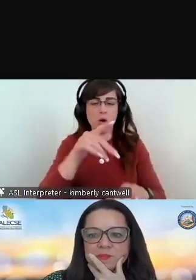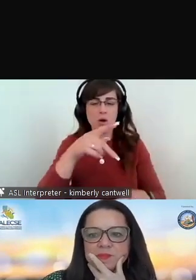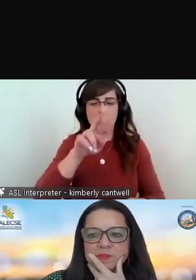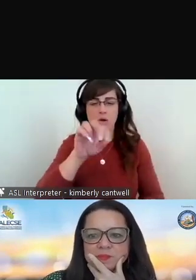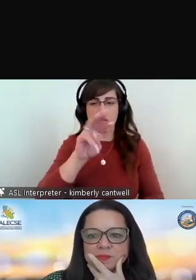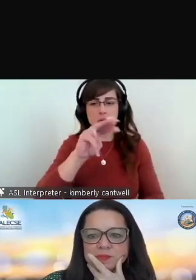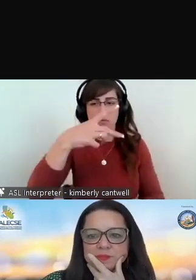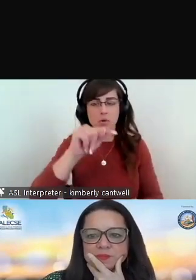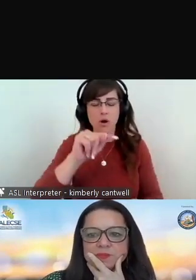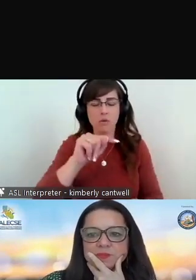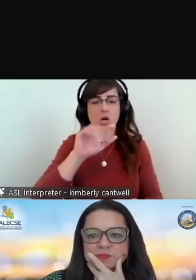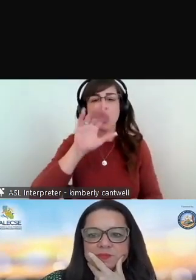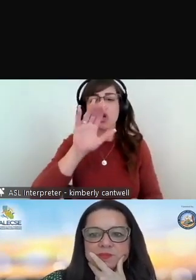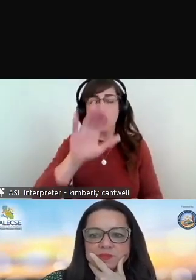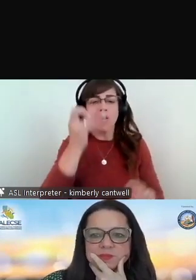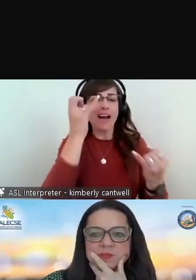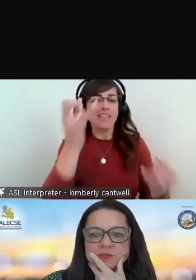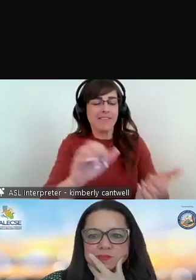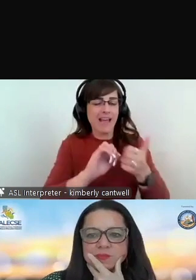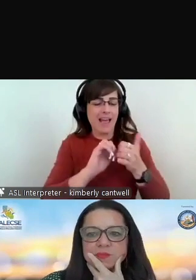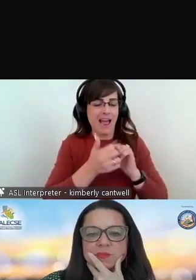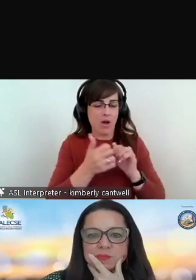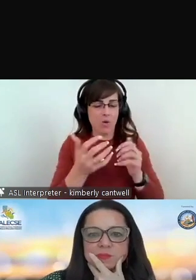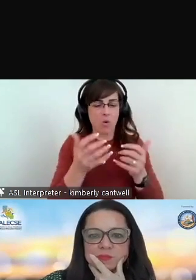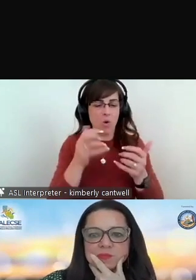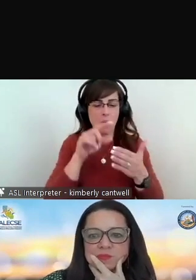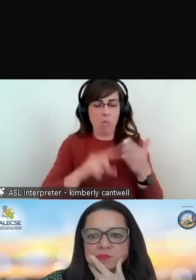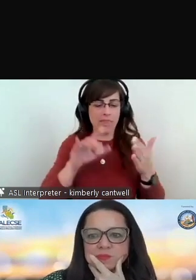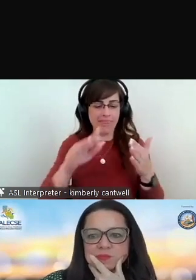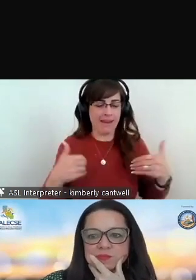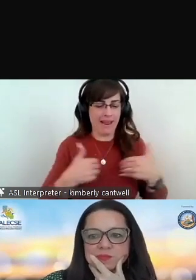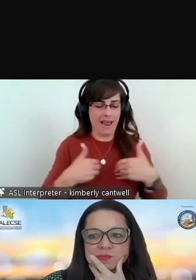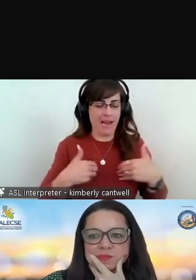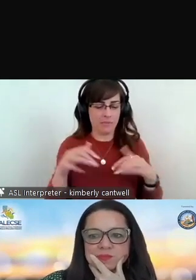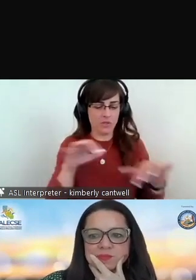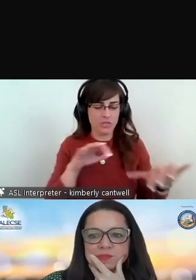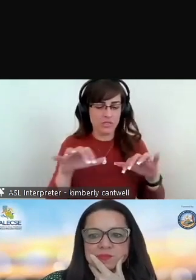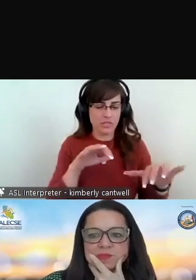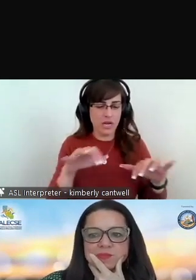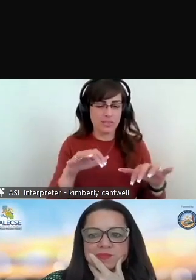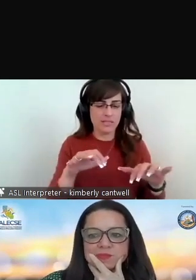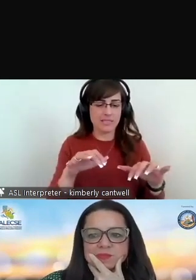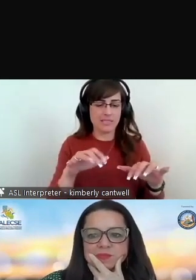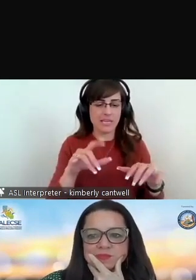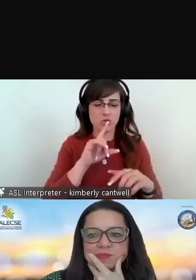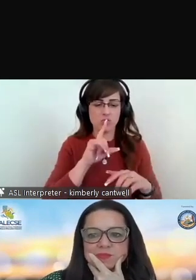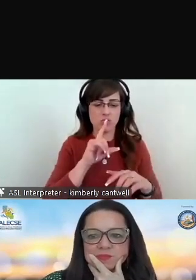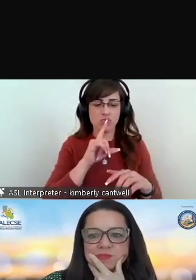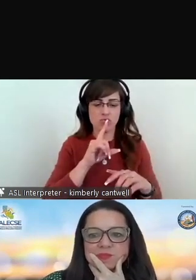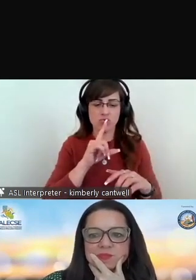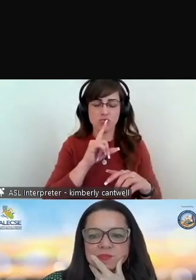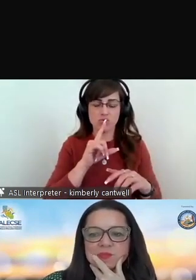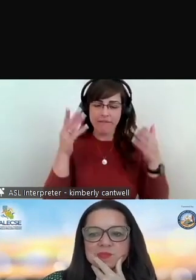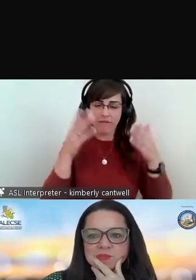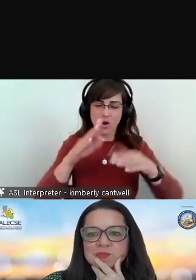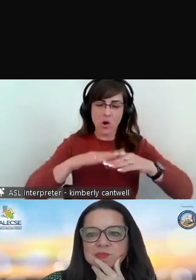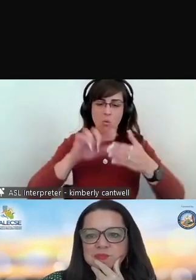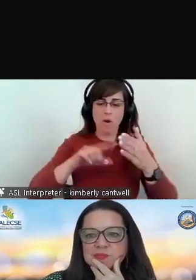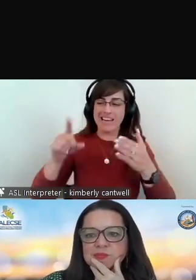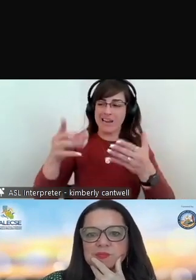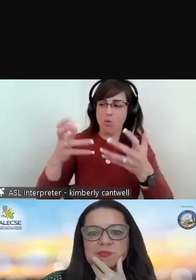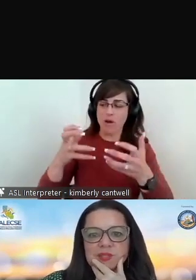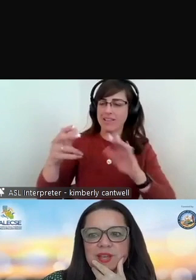like your idea of what that animal does. It's just really focused on what he wanted to do, which is